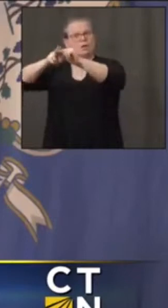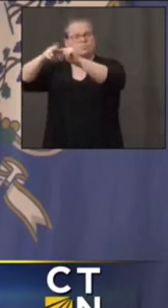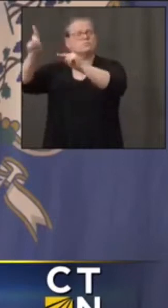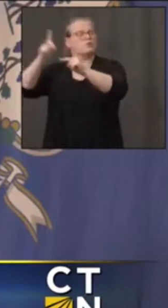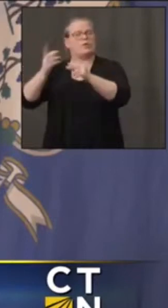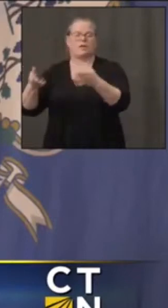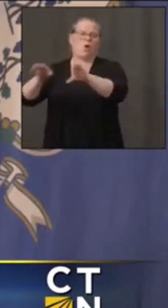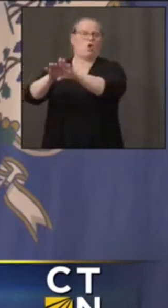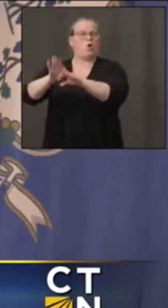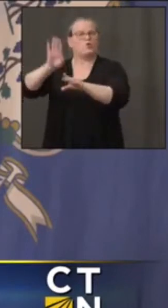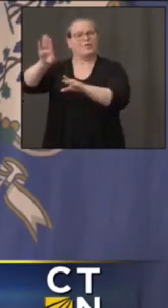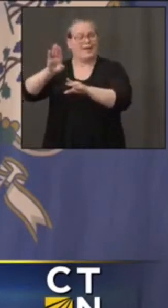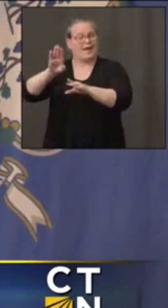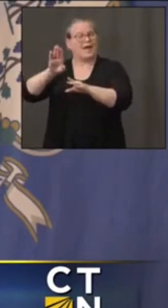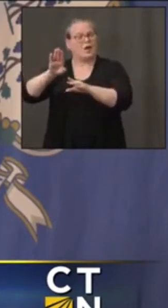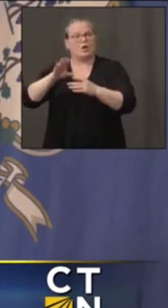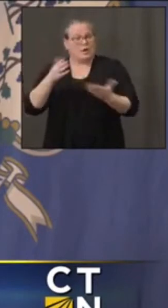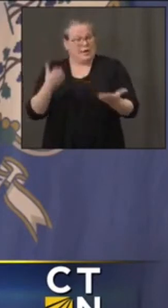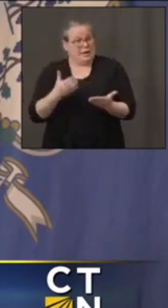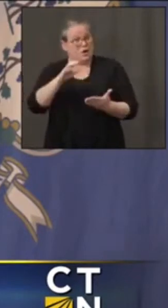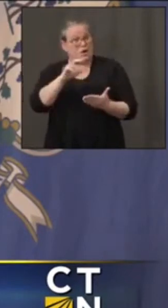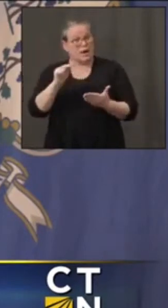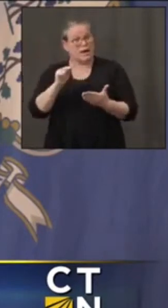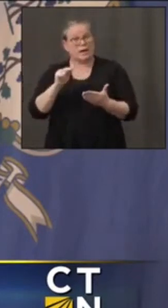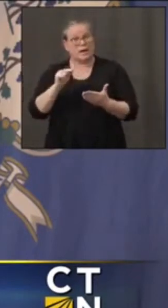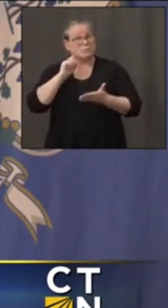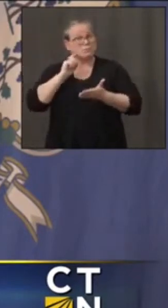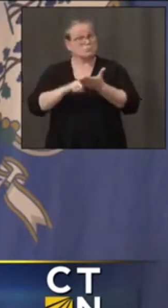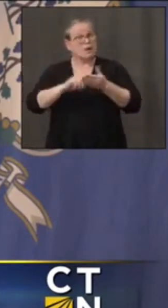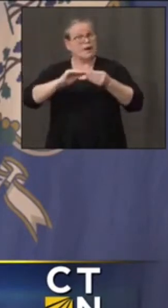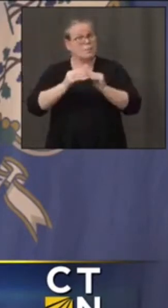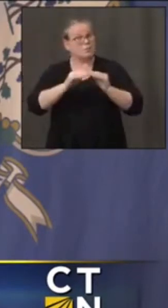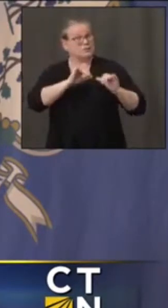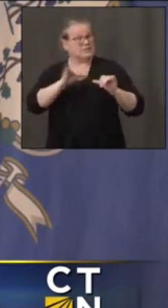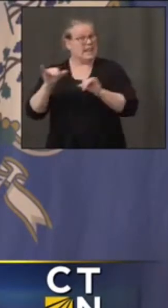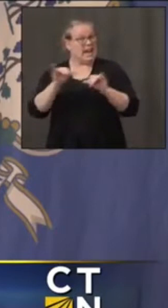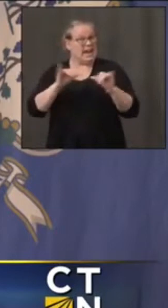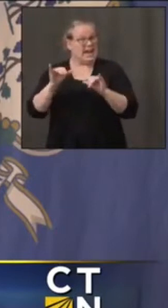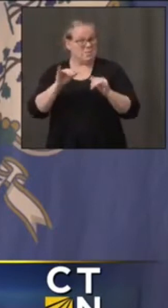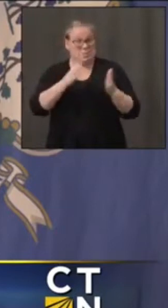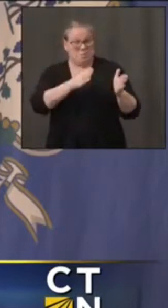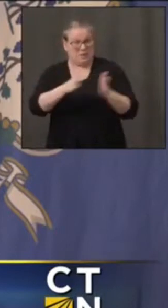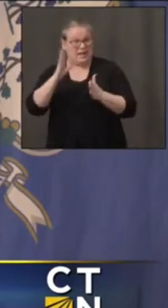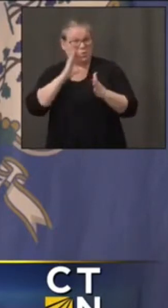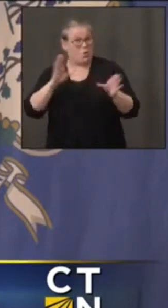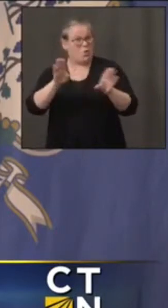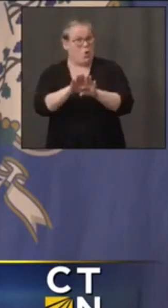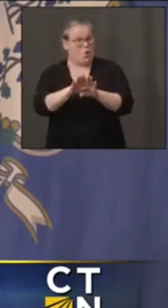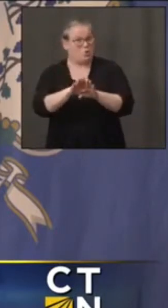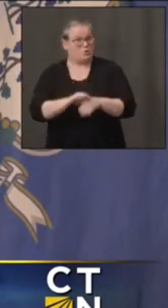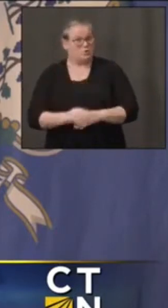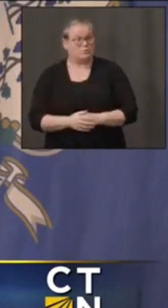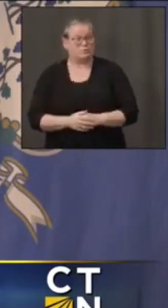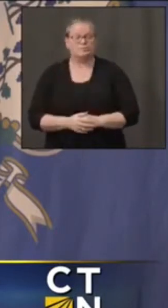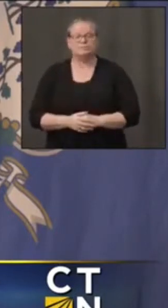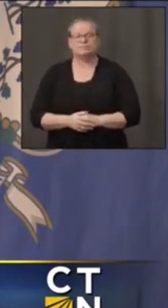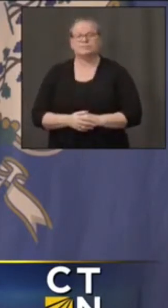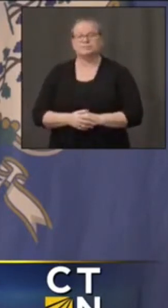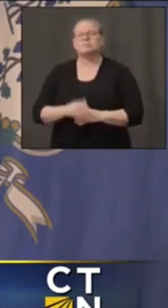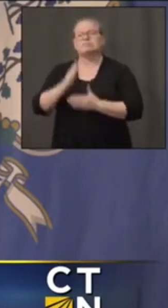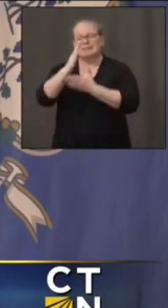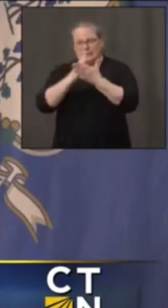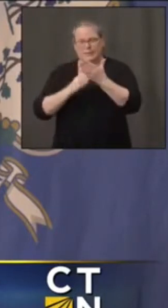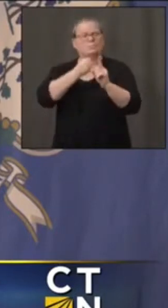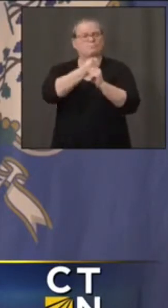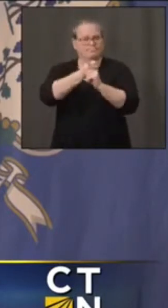considering closing them down as well? There are some incidents in and around sports, including hockey. There's no question